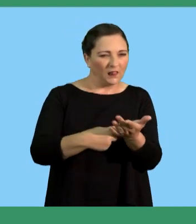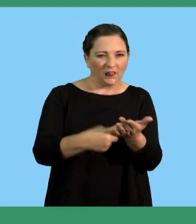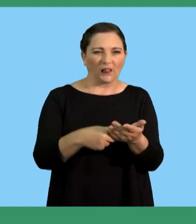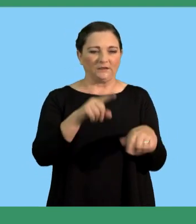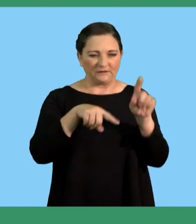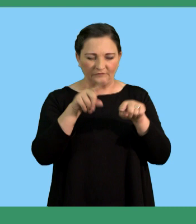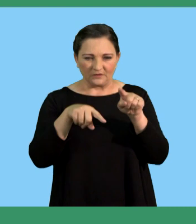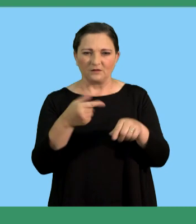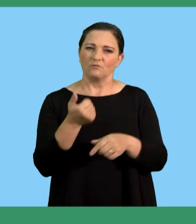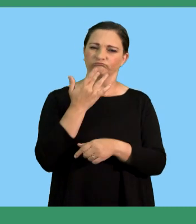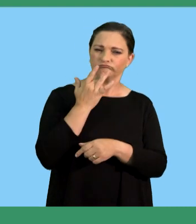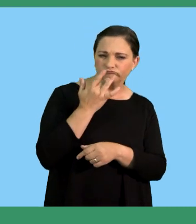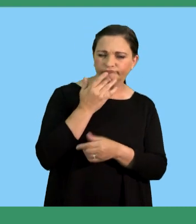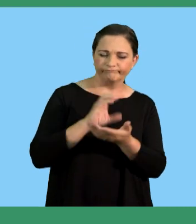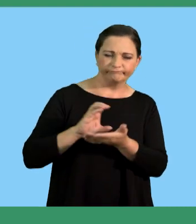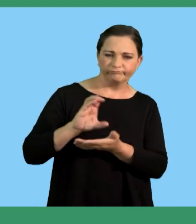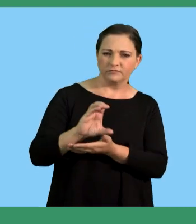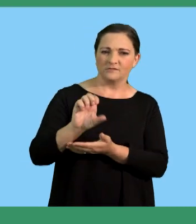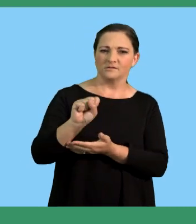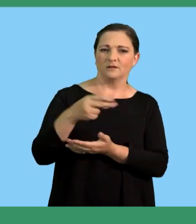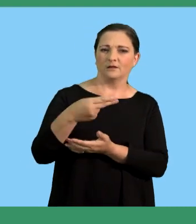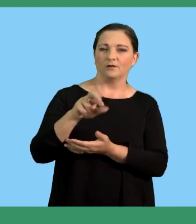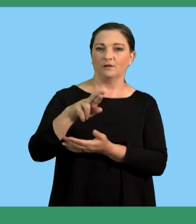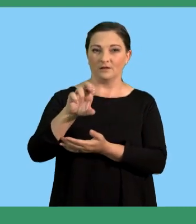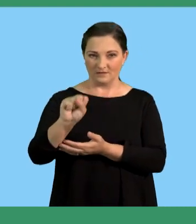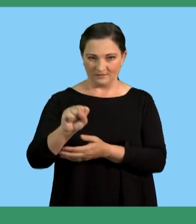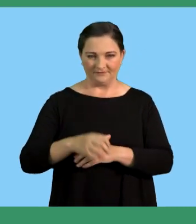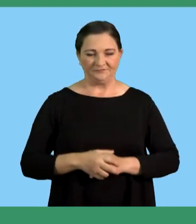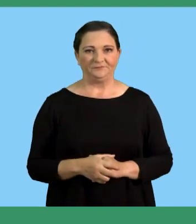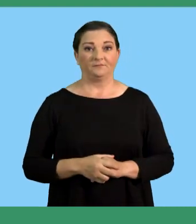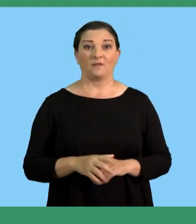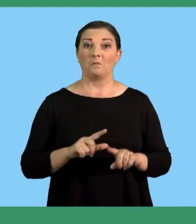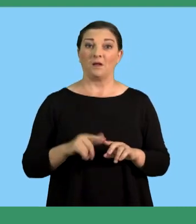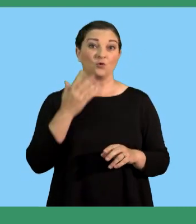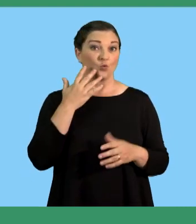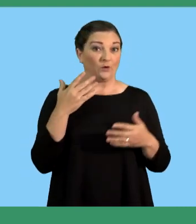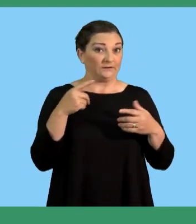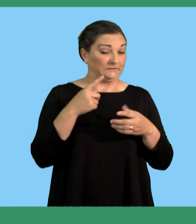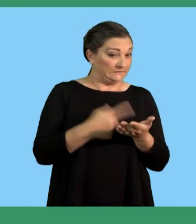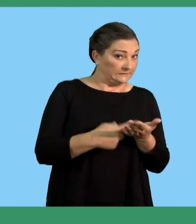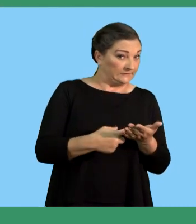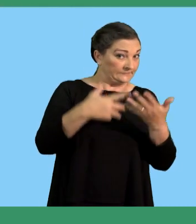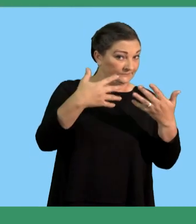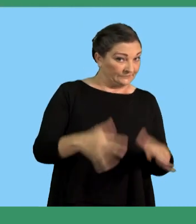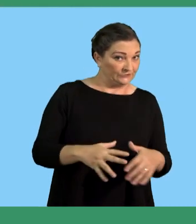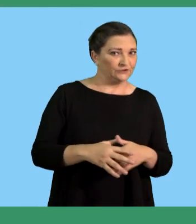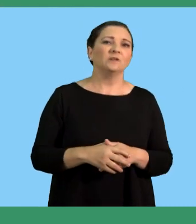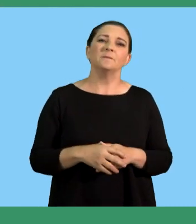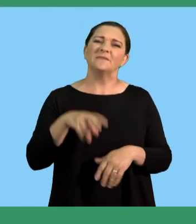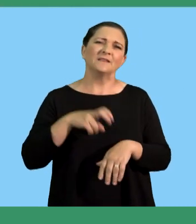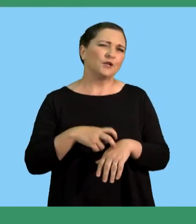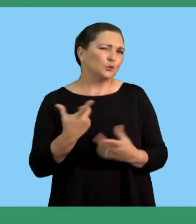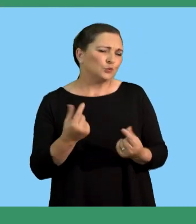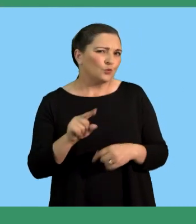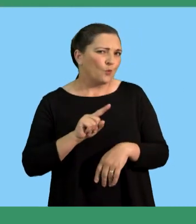the types of preference shares. Then, at the end of this lesson, you should further be able